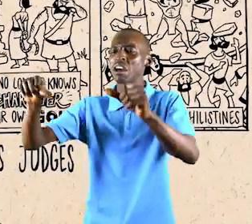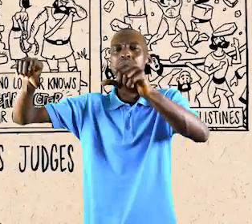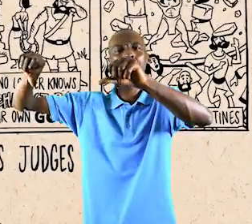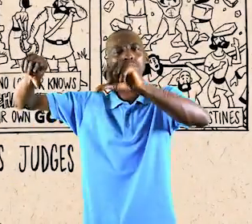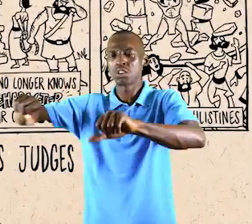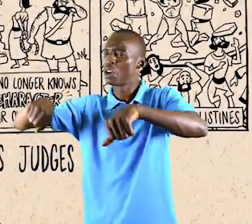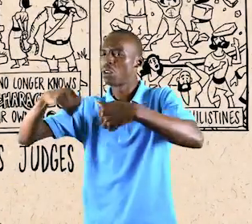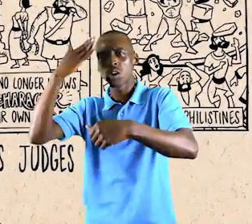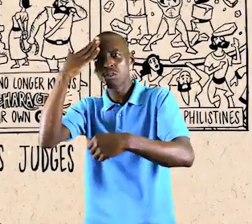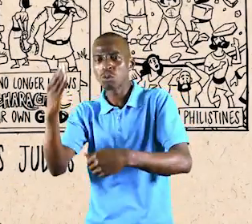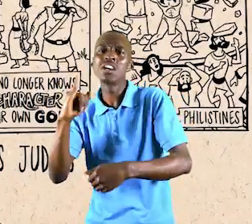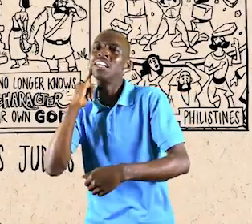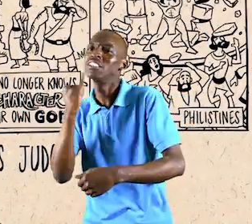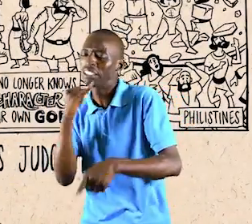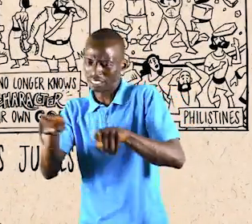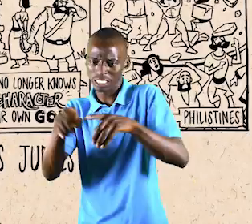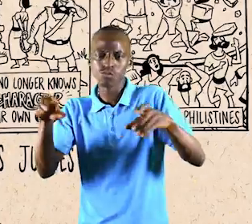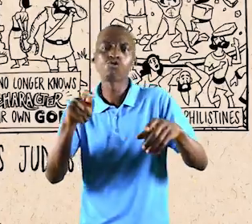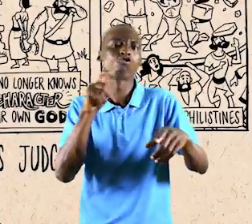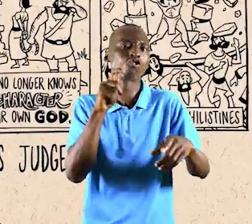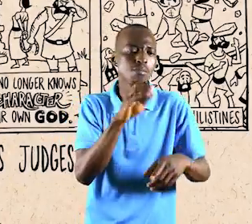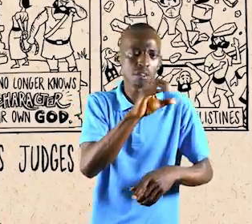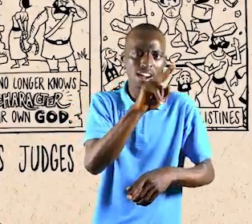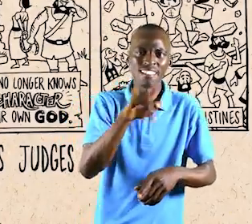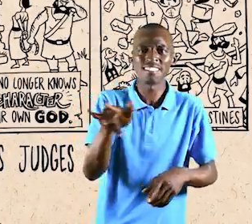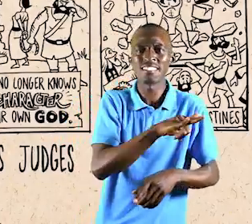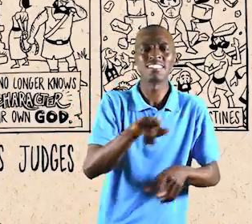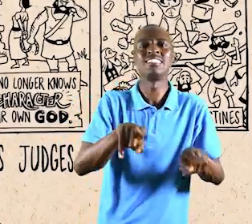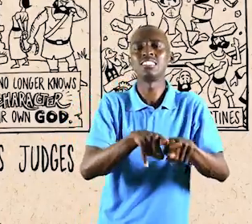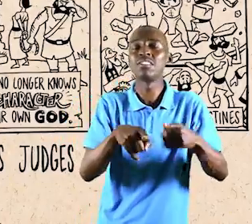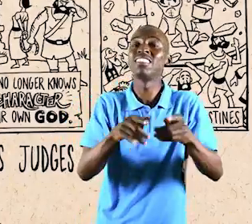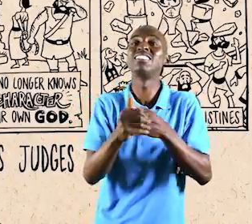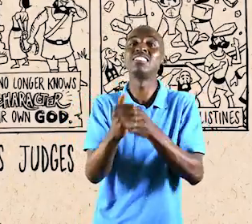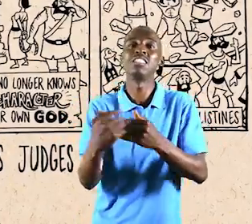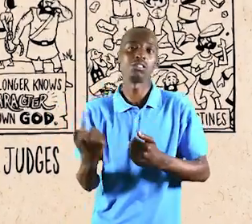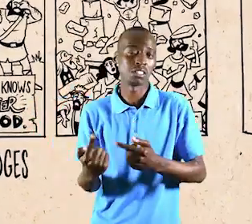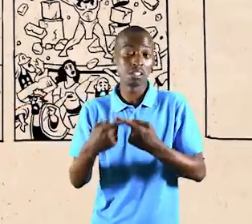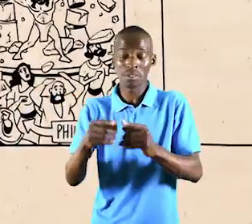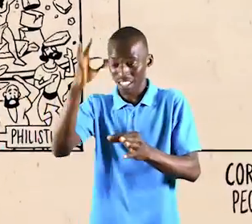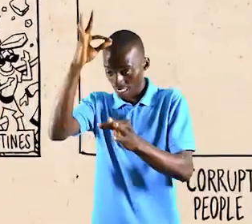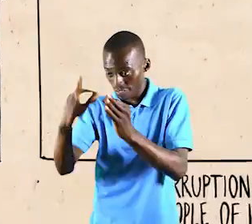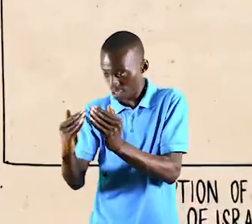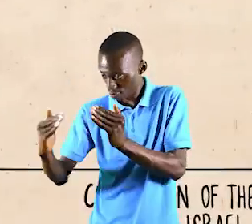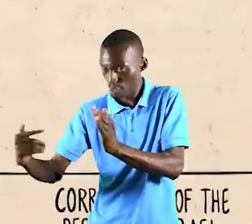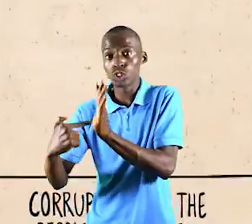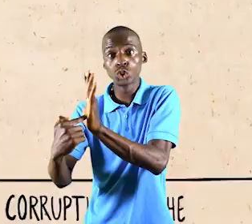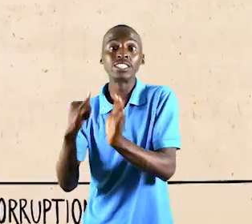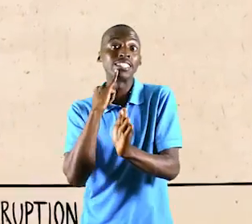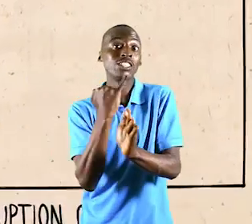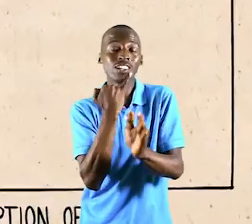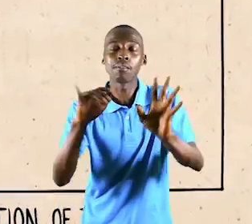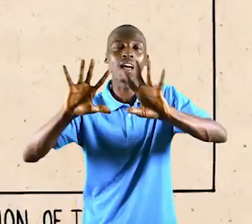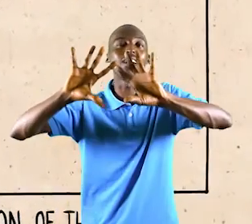can't even tell the Israelites and the Canaanites apart anymore, and that's just the leaders. The final section shows Israel as